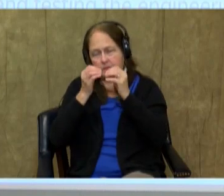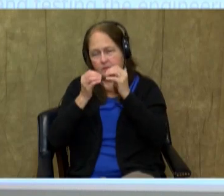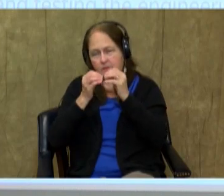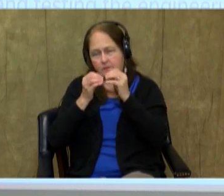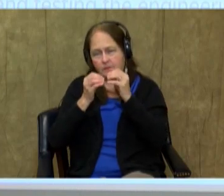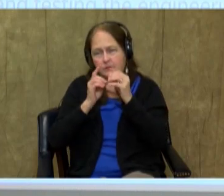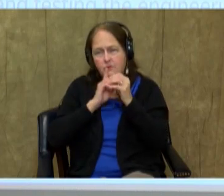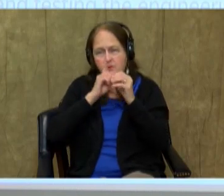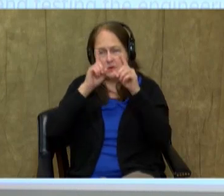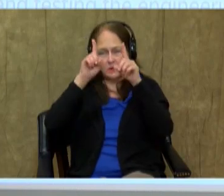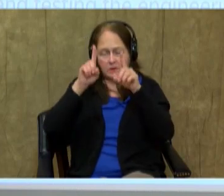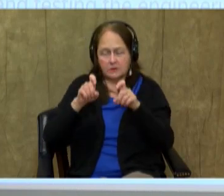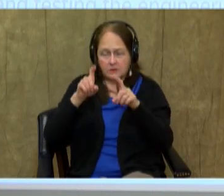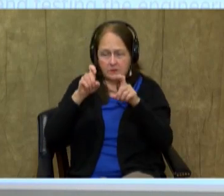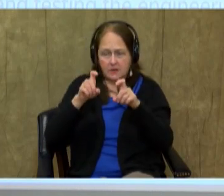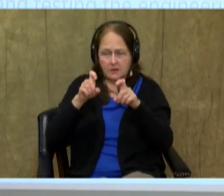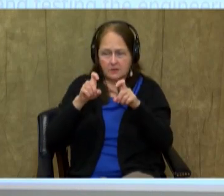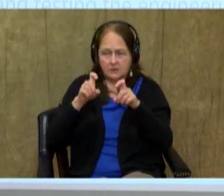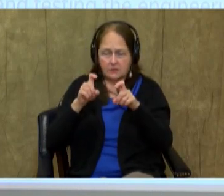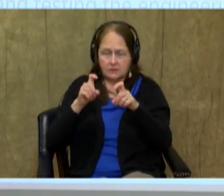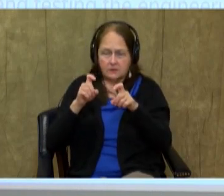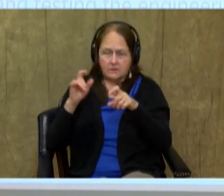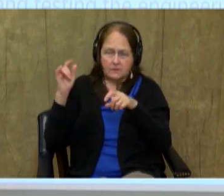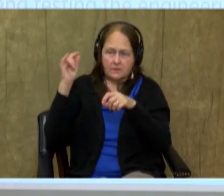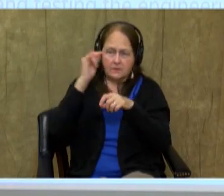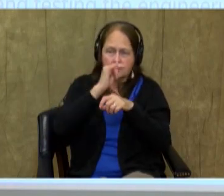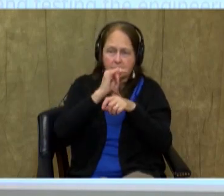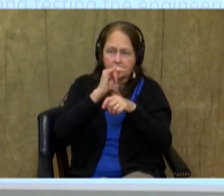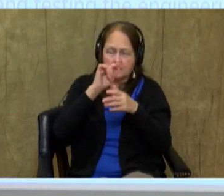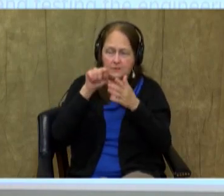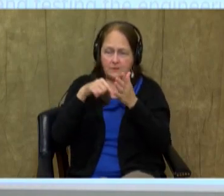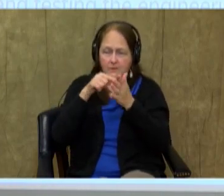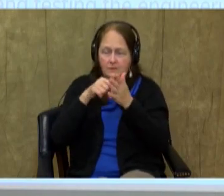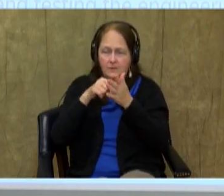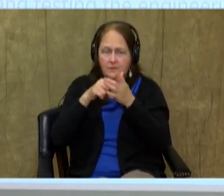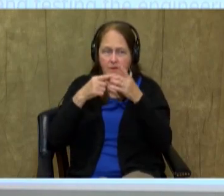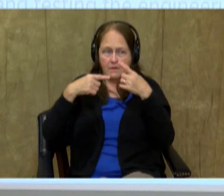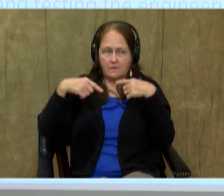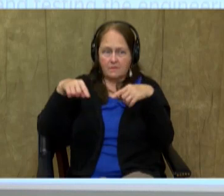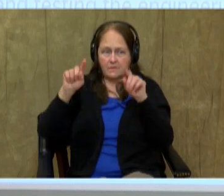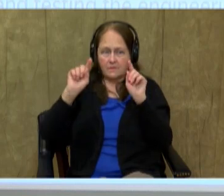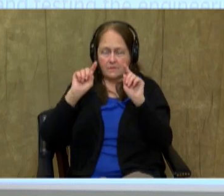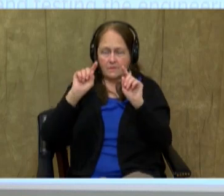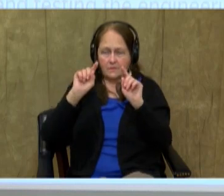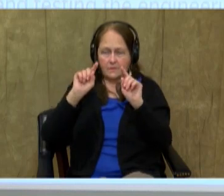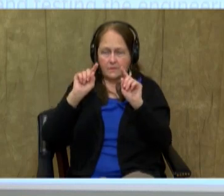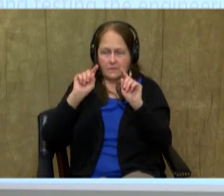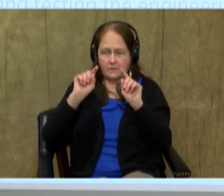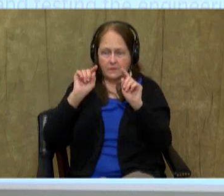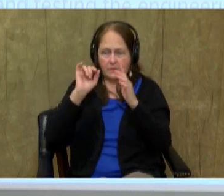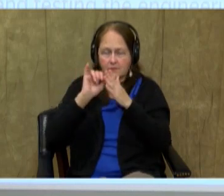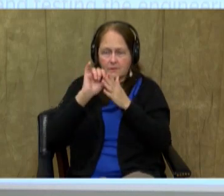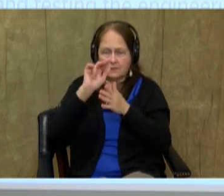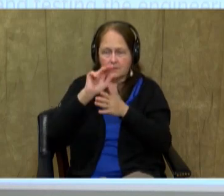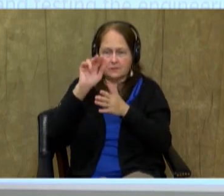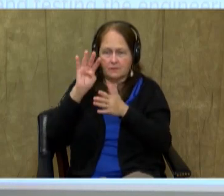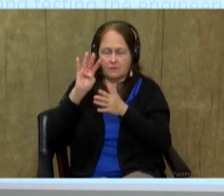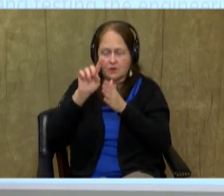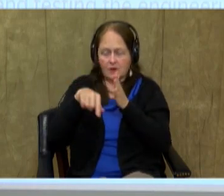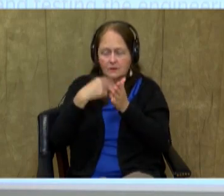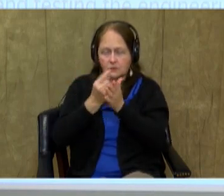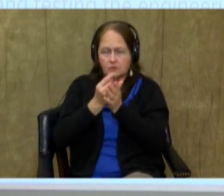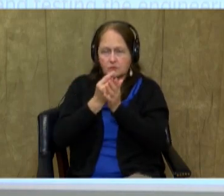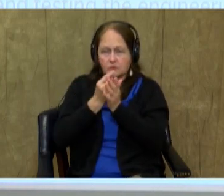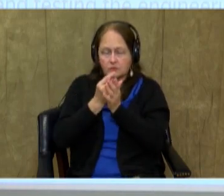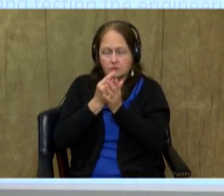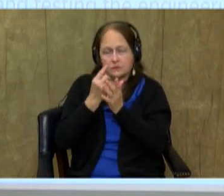up there and really test flying and maneuvering the equipment. And then the final Mercury mission was 34 hours, and